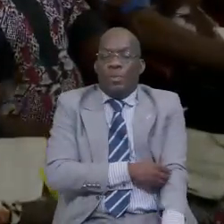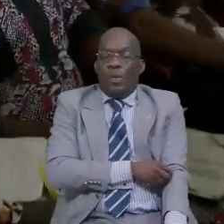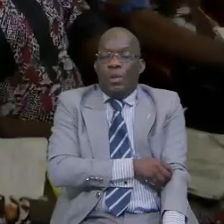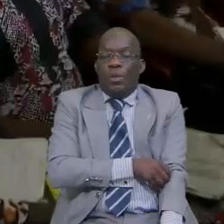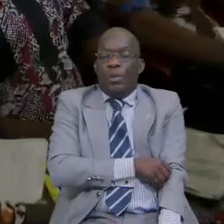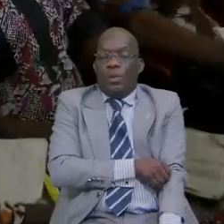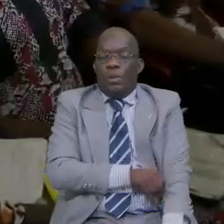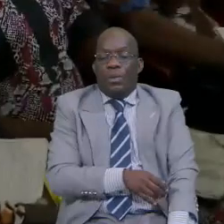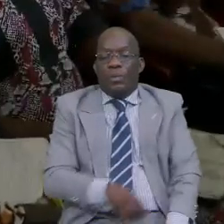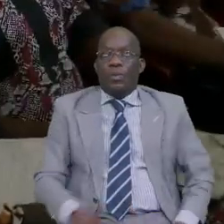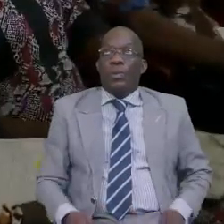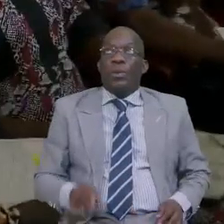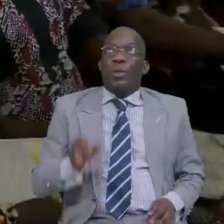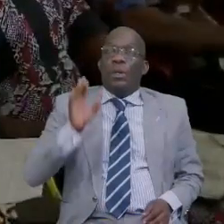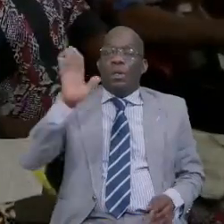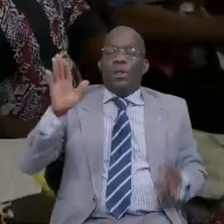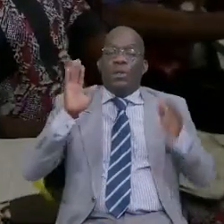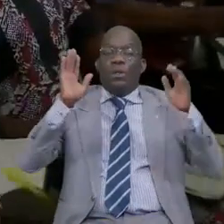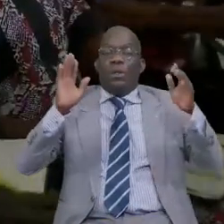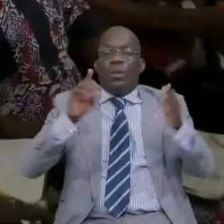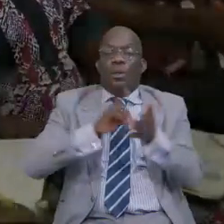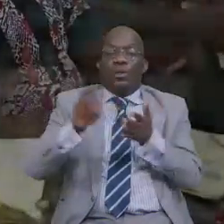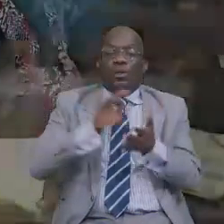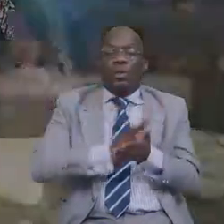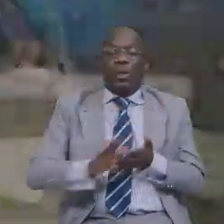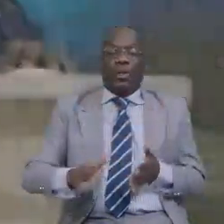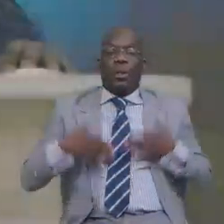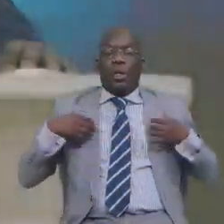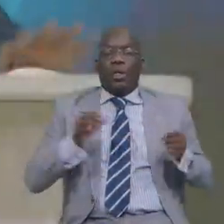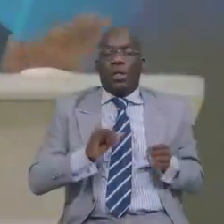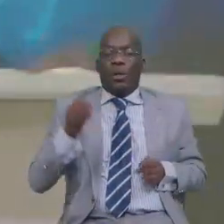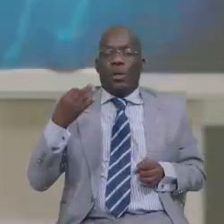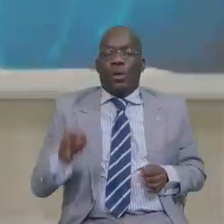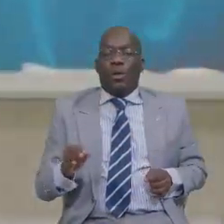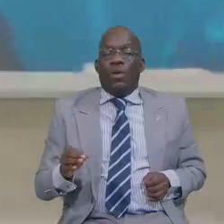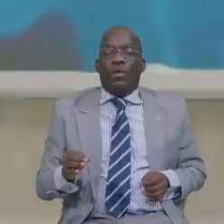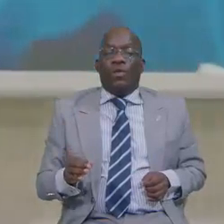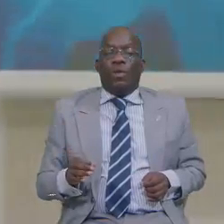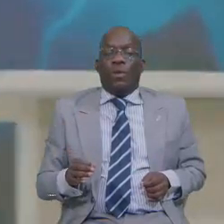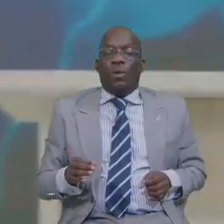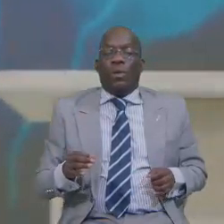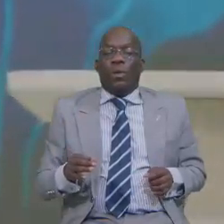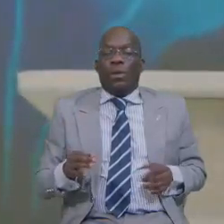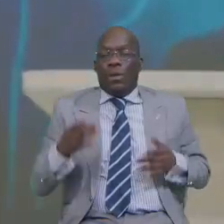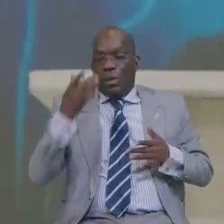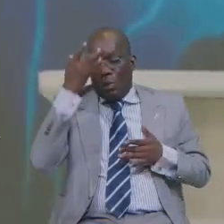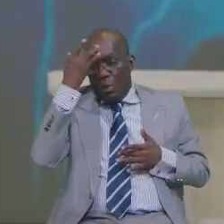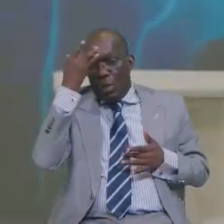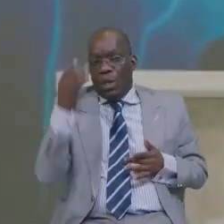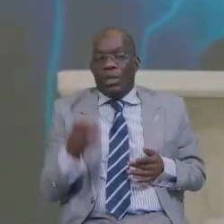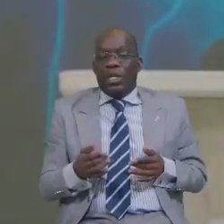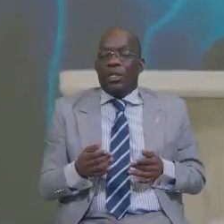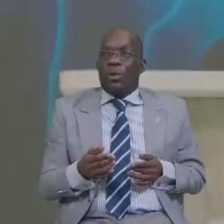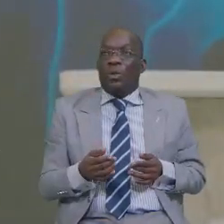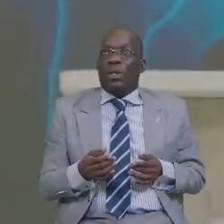supernatural healing of incurable sicknesses. That's what he did. That is what you will